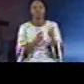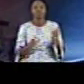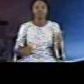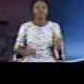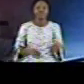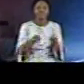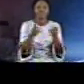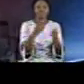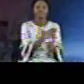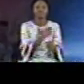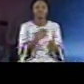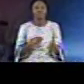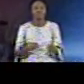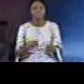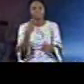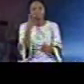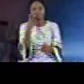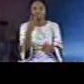so